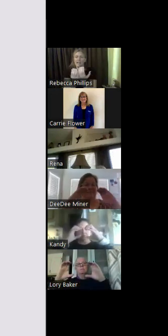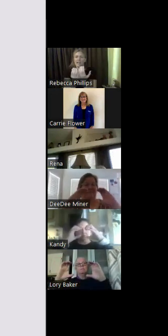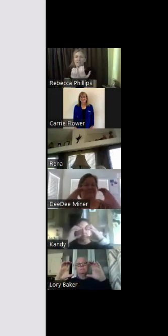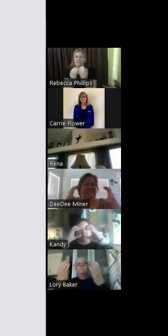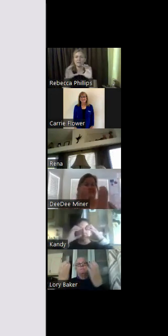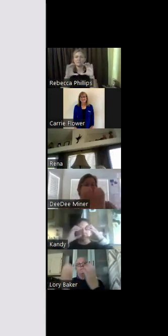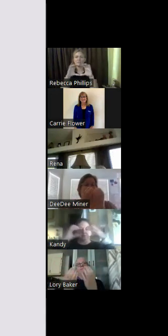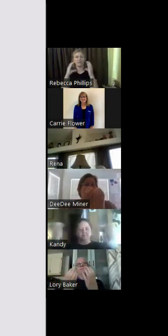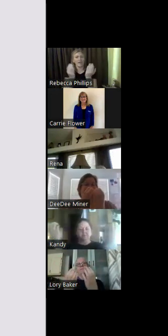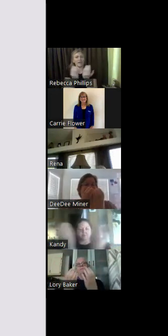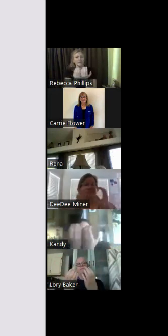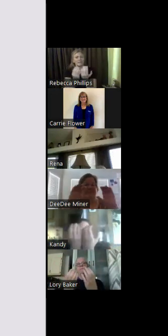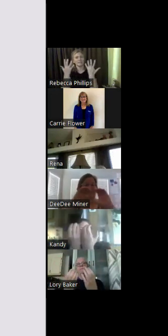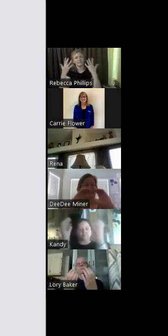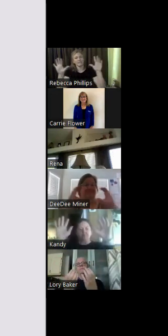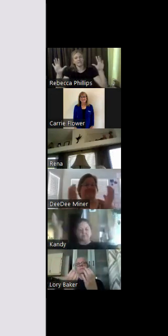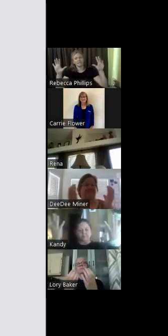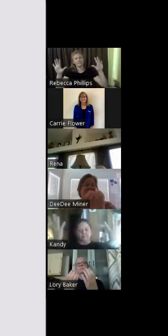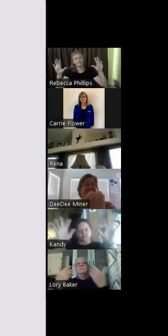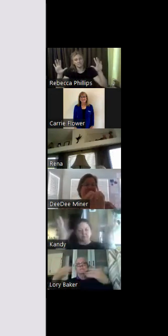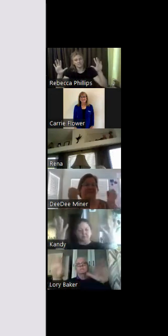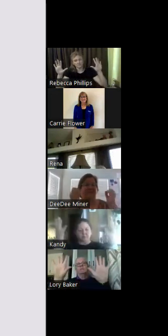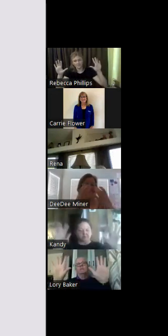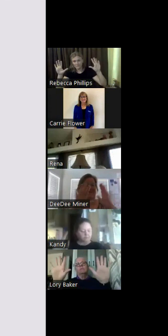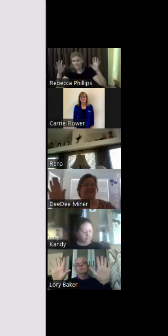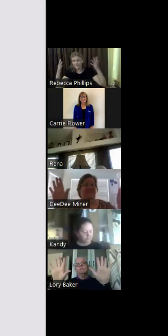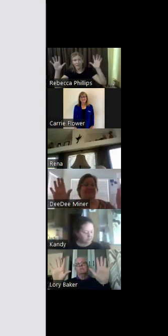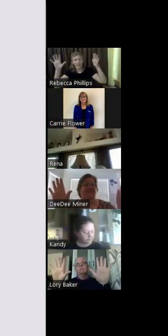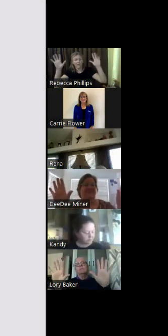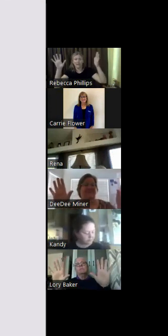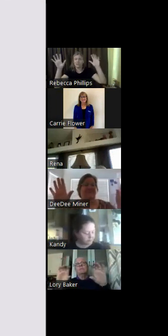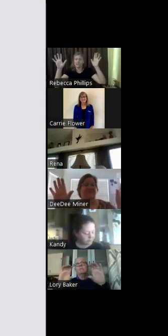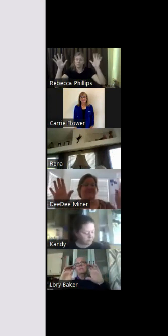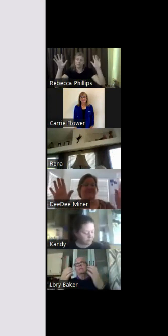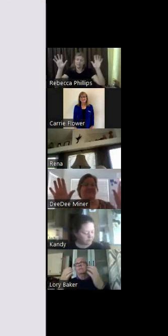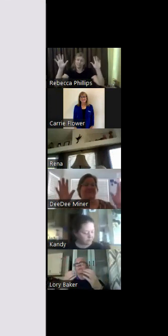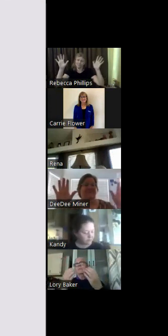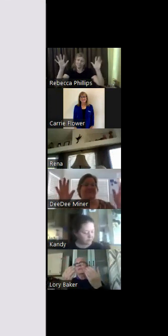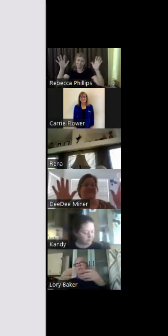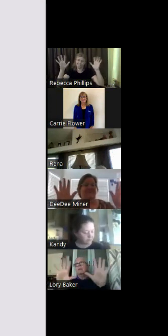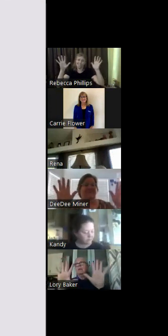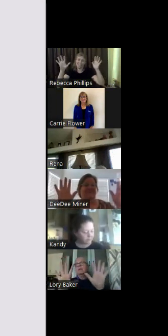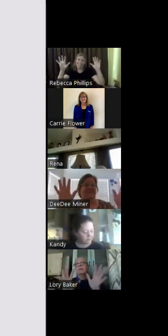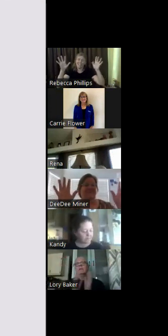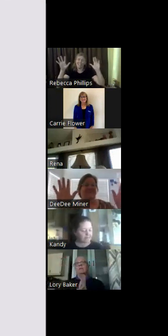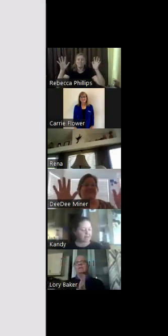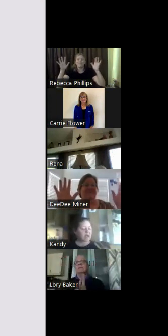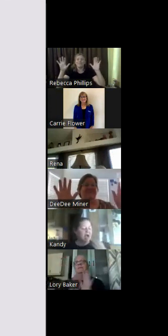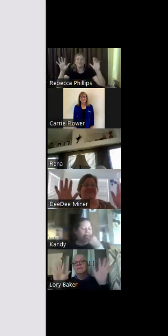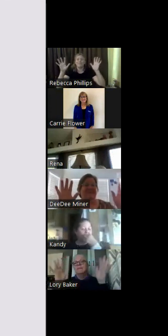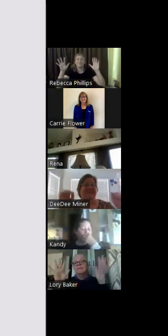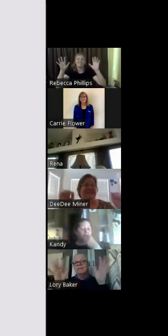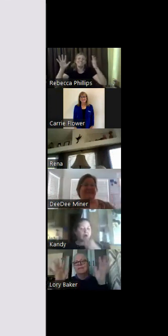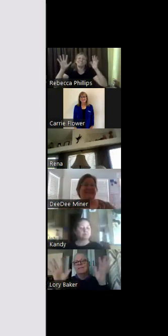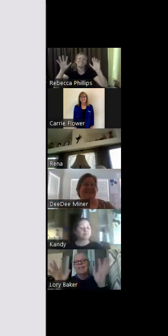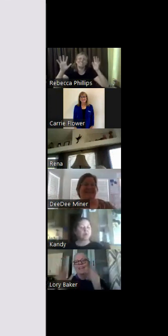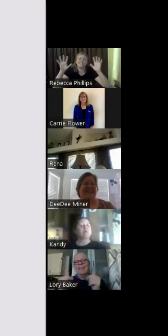This is class. So class, finish. Now we get to apply to each other. And I'm gonna go to